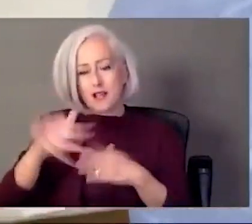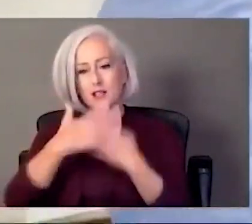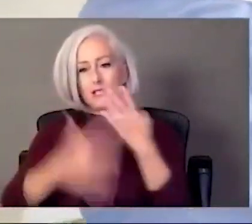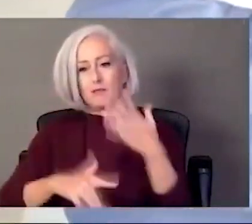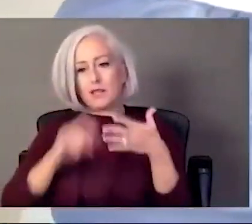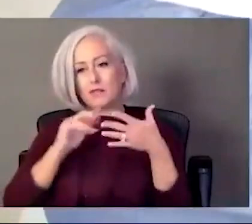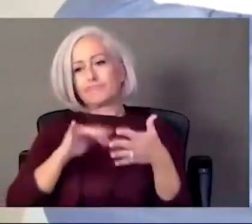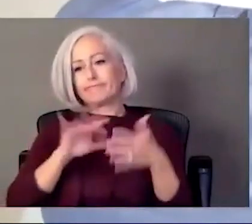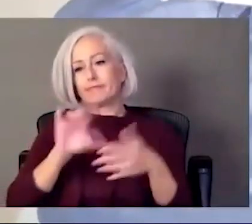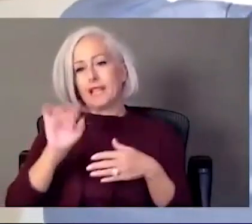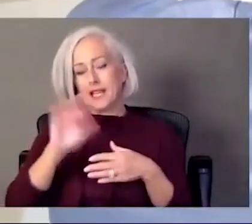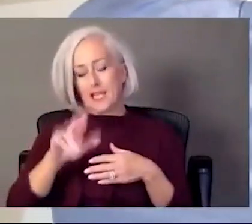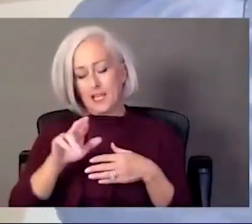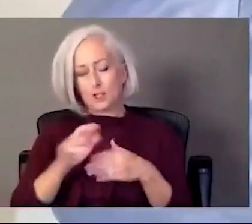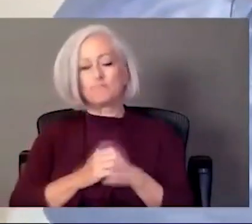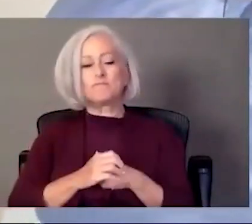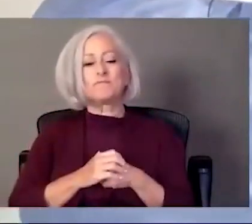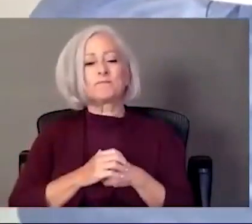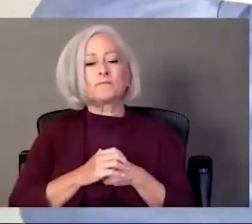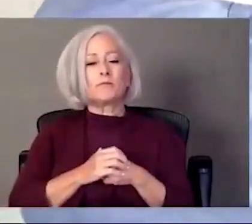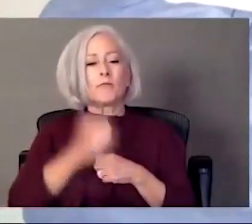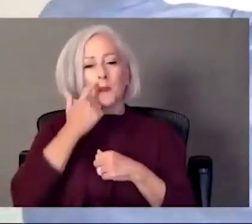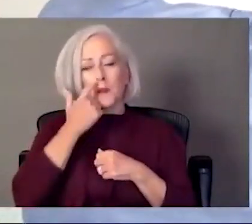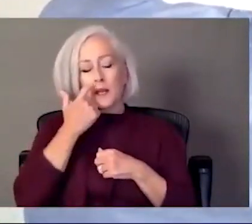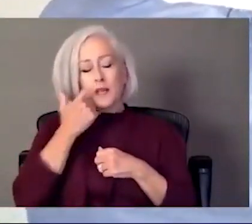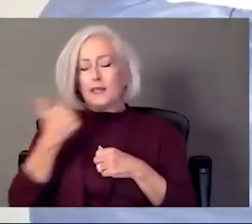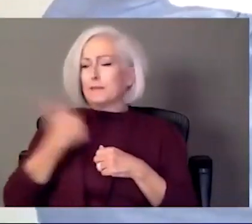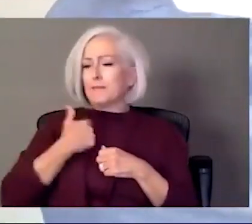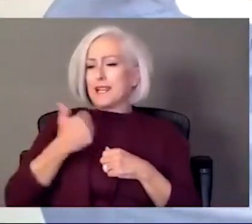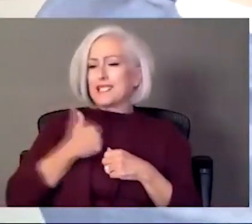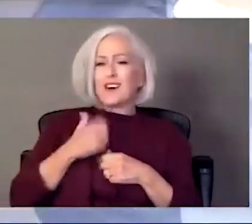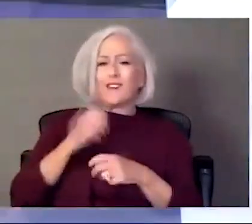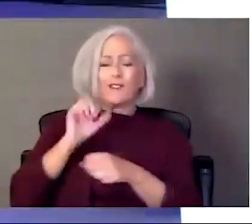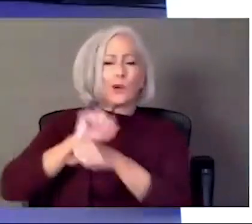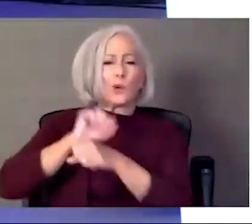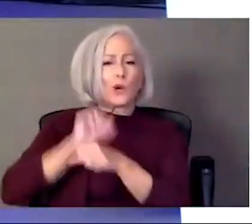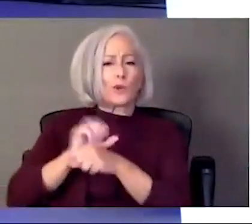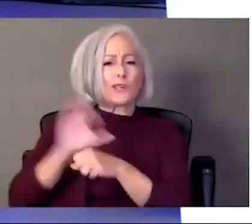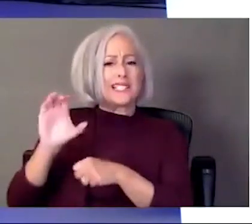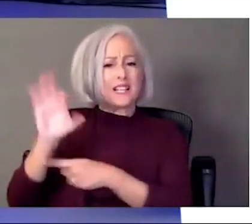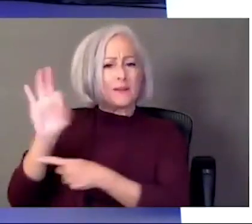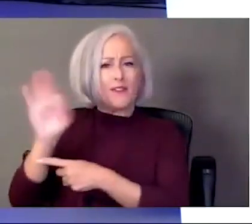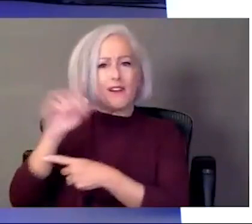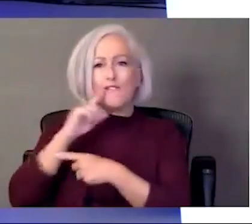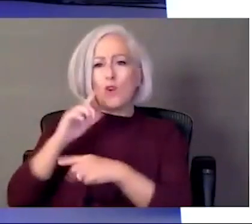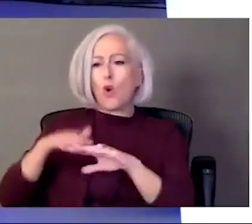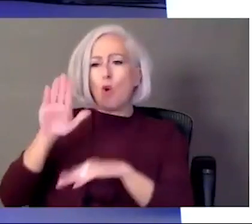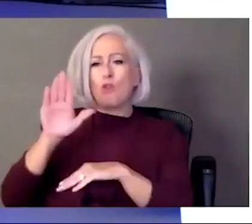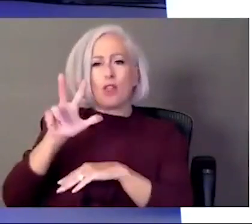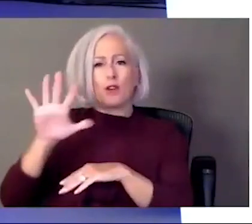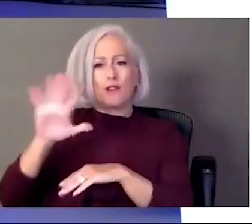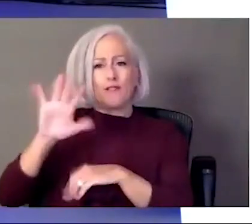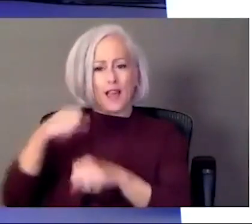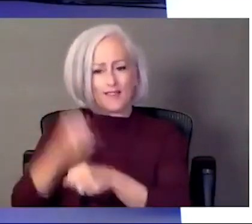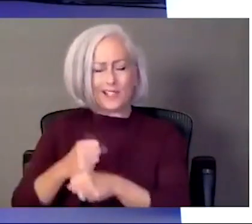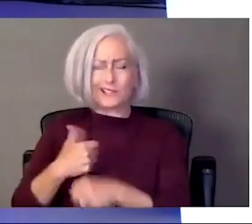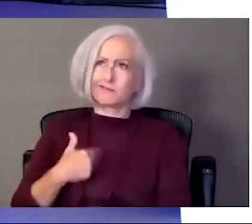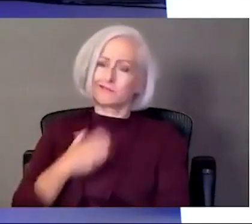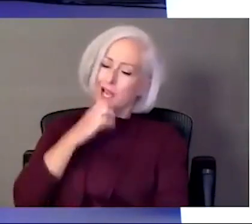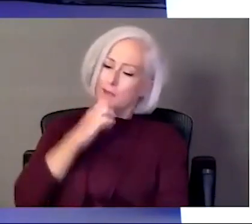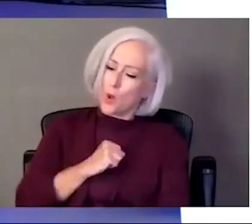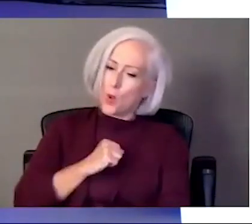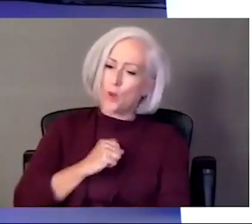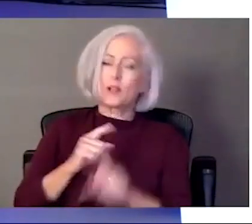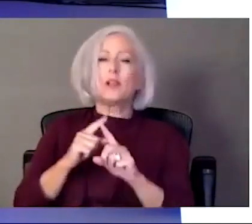say, I've been doing cystic fibrosis for like 30 plus years. I'm old. And, we have this new